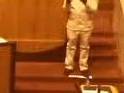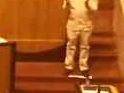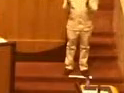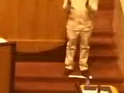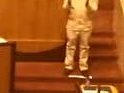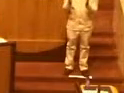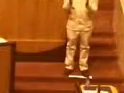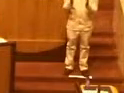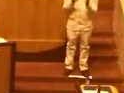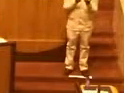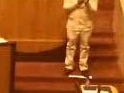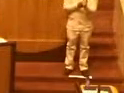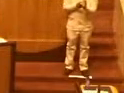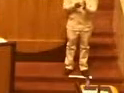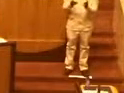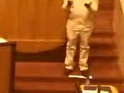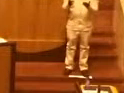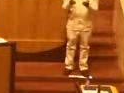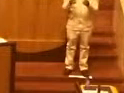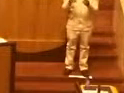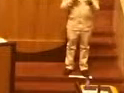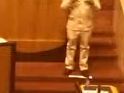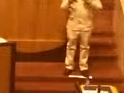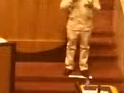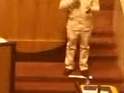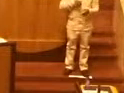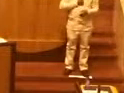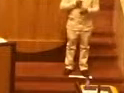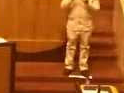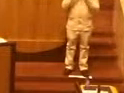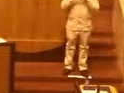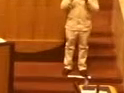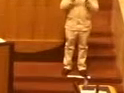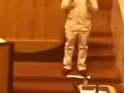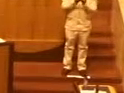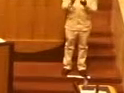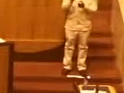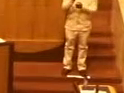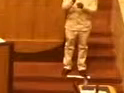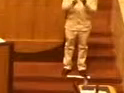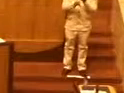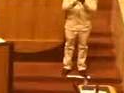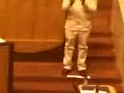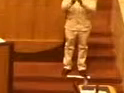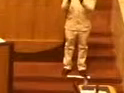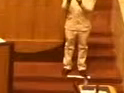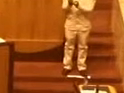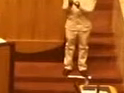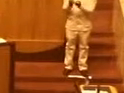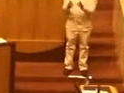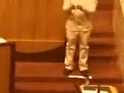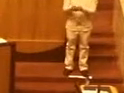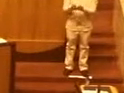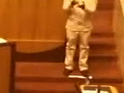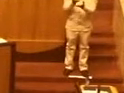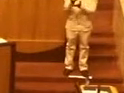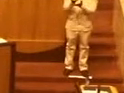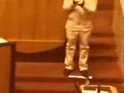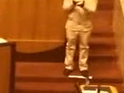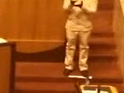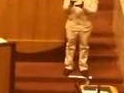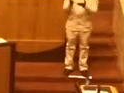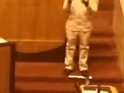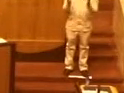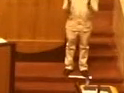to the department our concerns as portfolio committee, and demonstrated and articulated